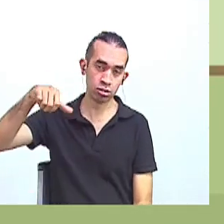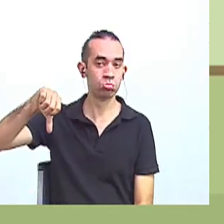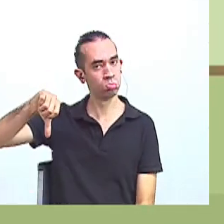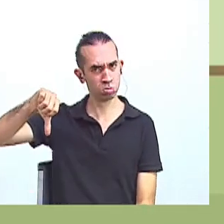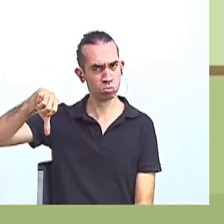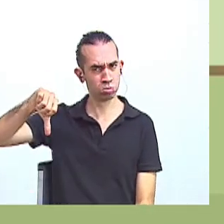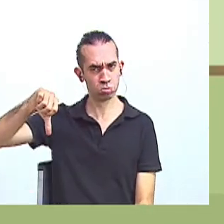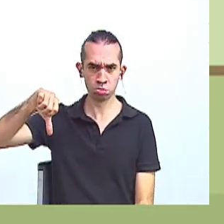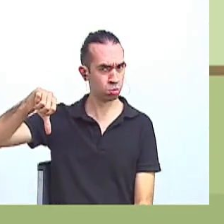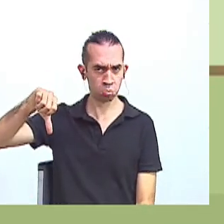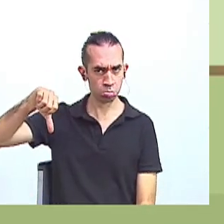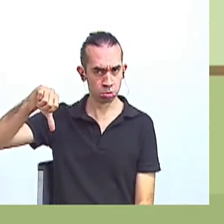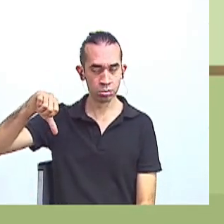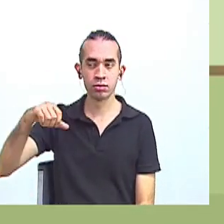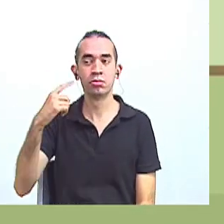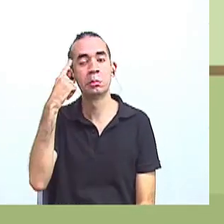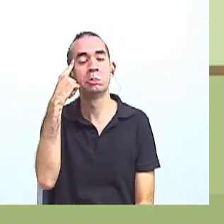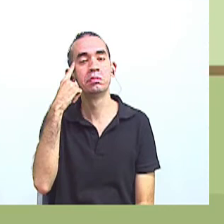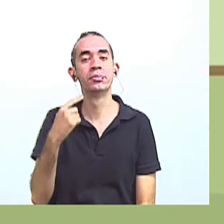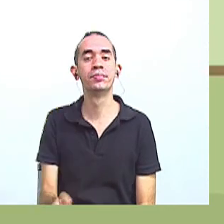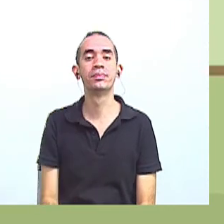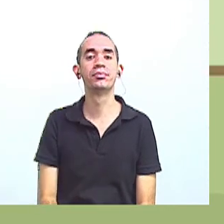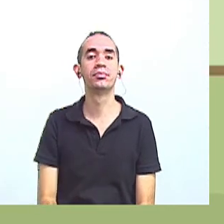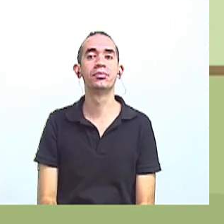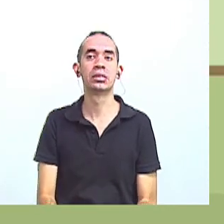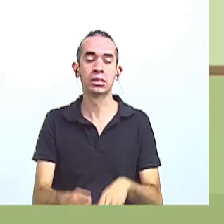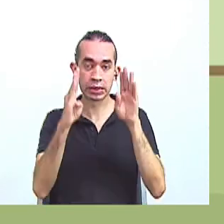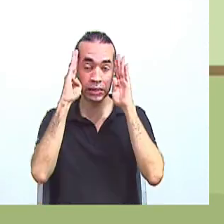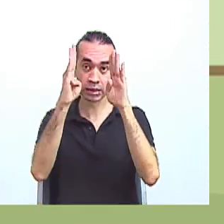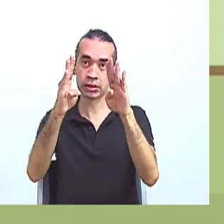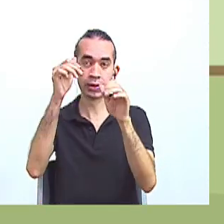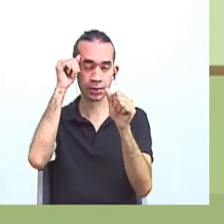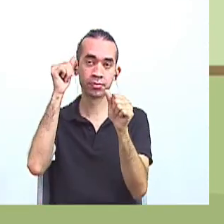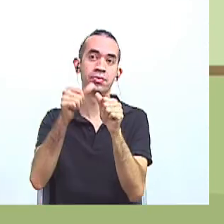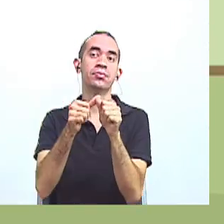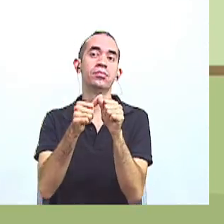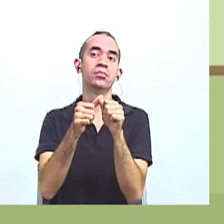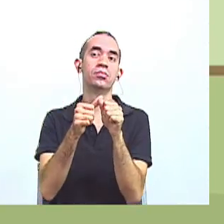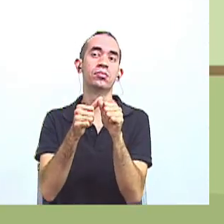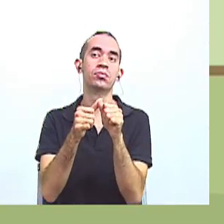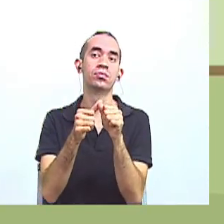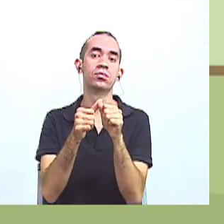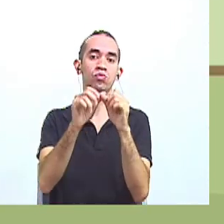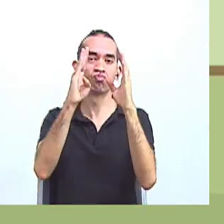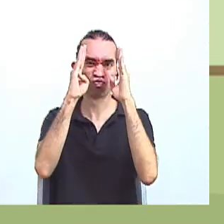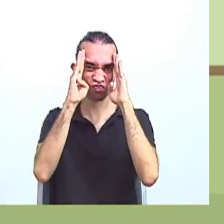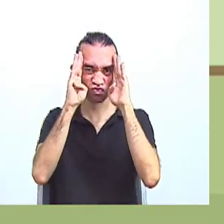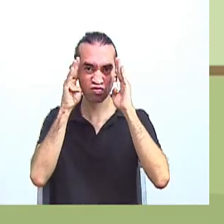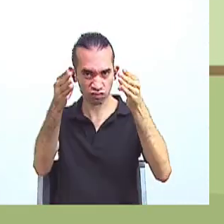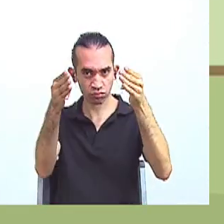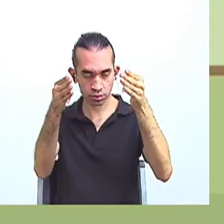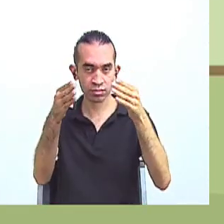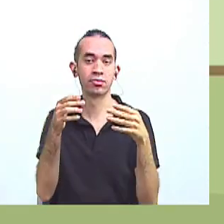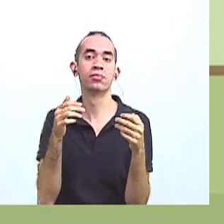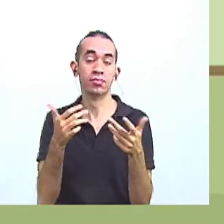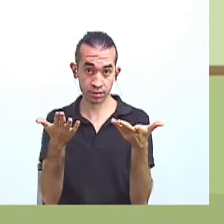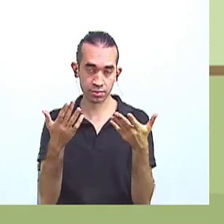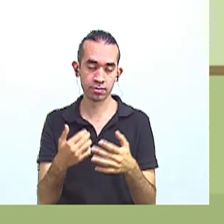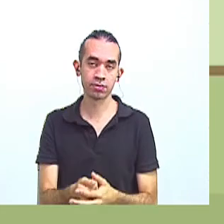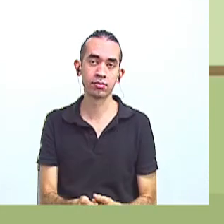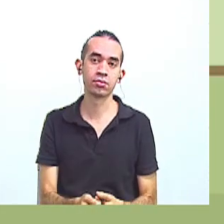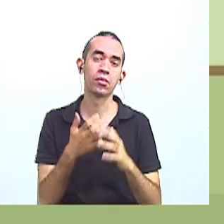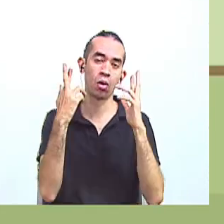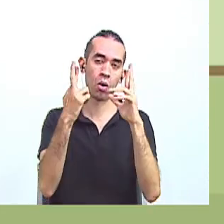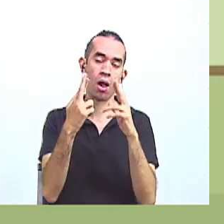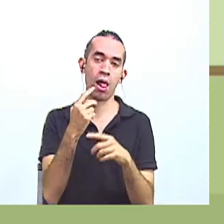no? Think about it. Paying attention, remember, it's just being focused. All right? So I hope